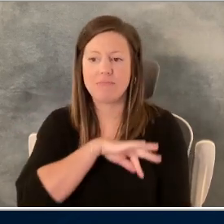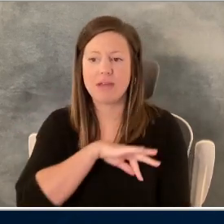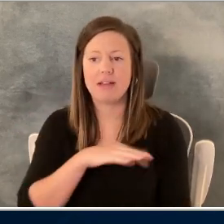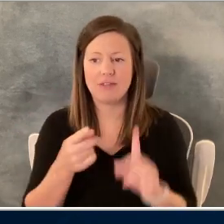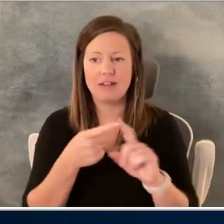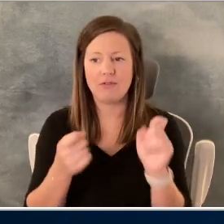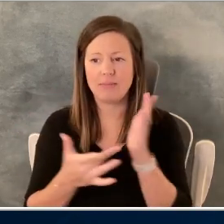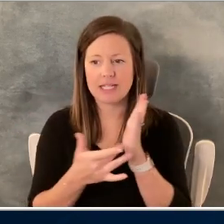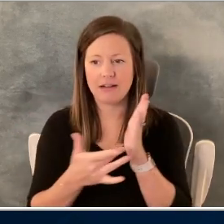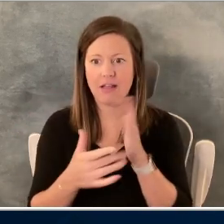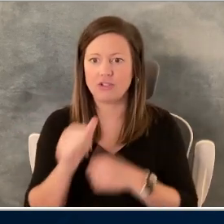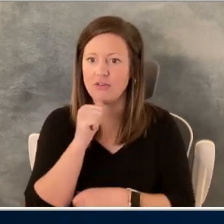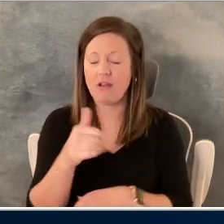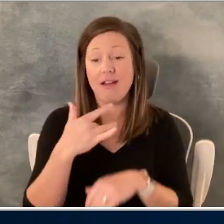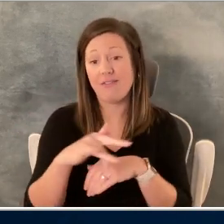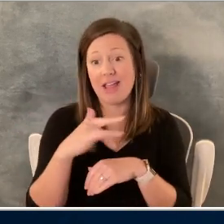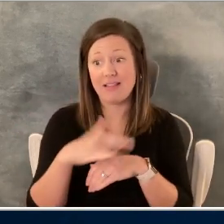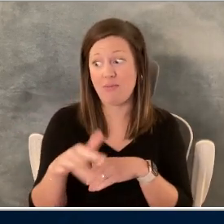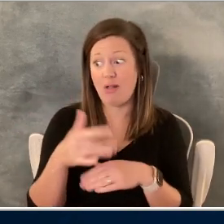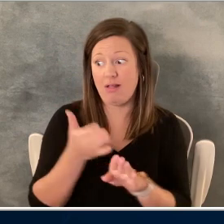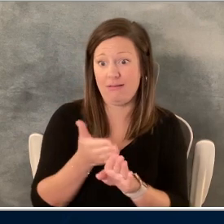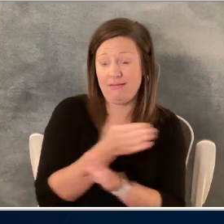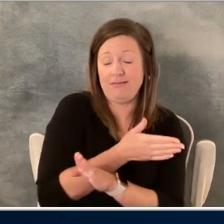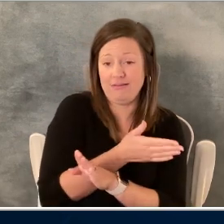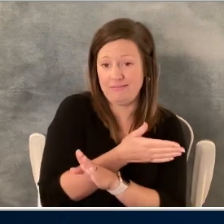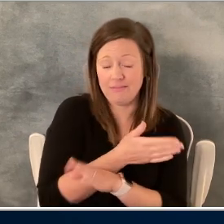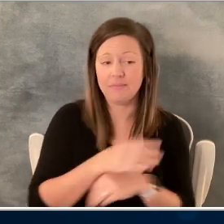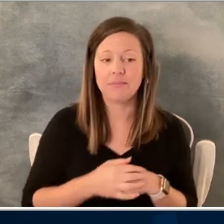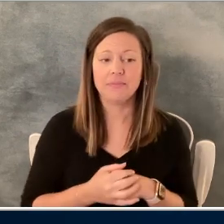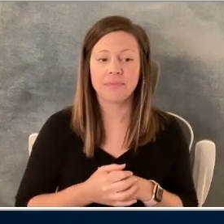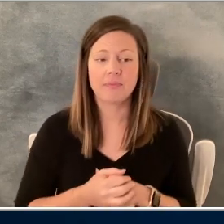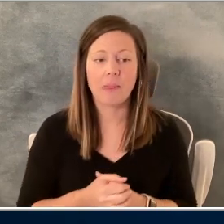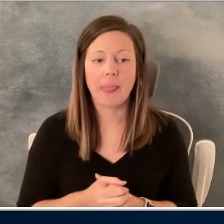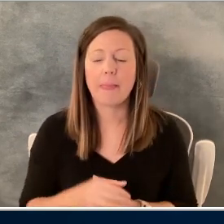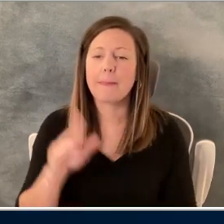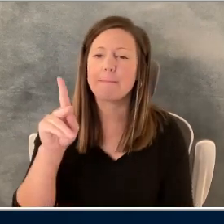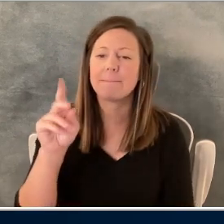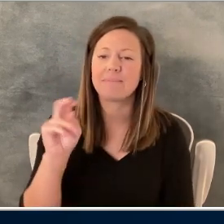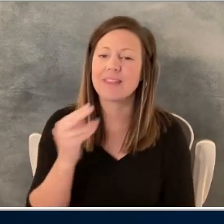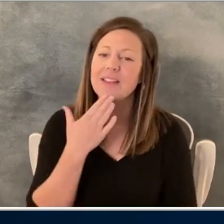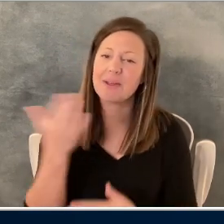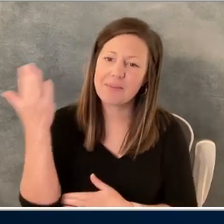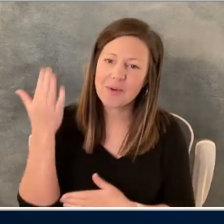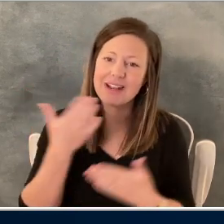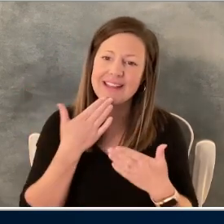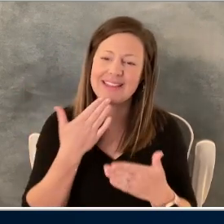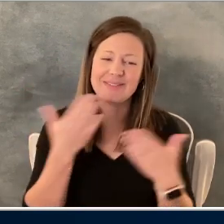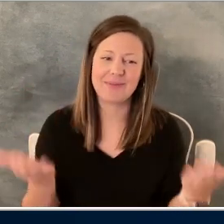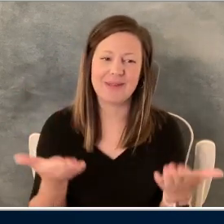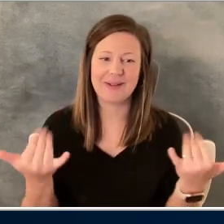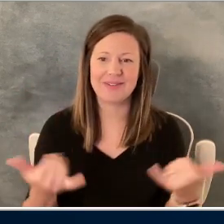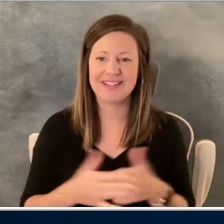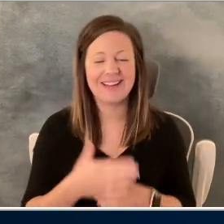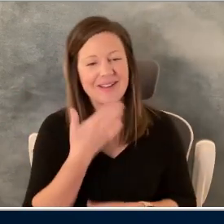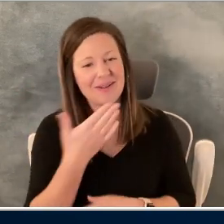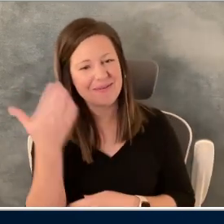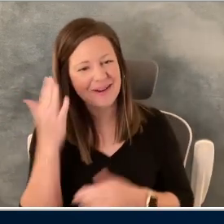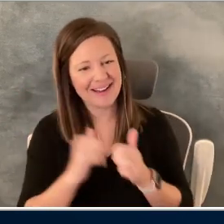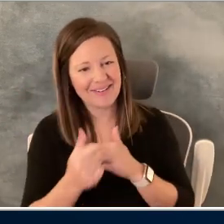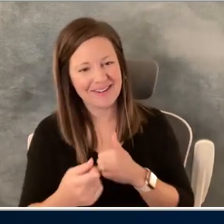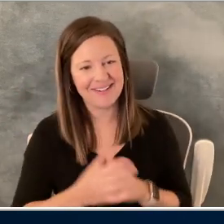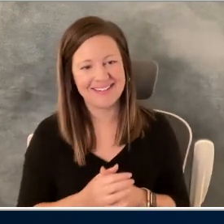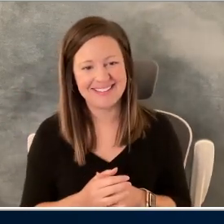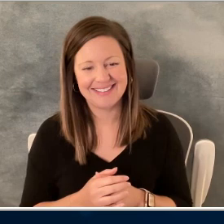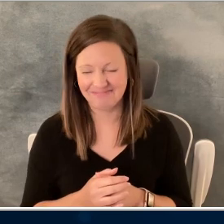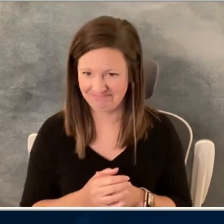not available just a few years prior. Ken, good morning. Thanks for being with us. Good morning. How are you? I'm so